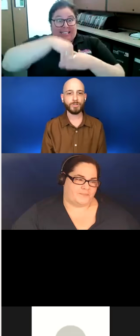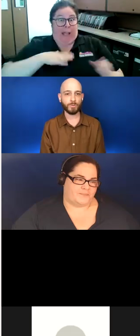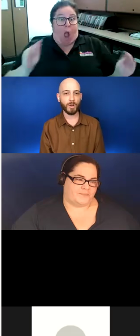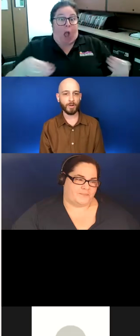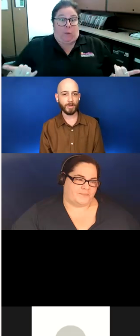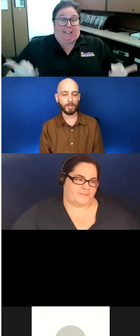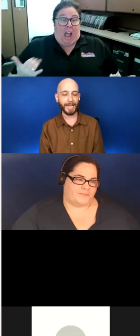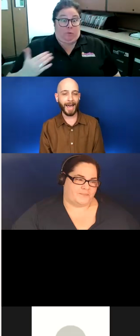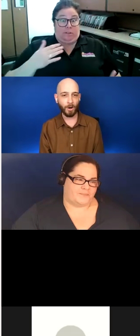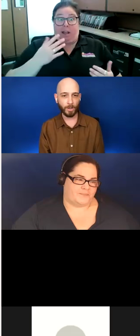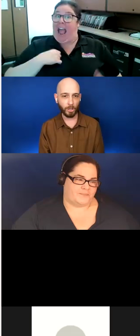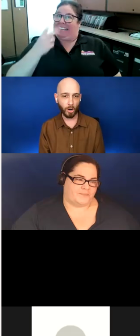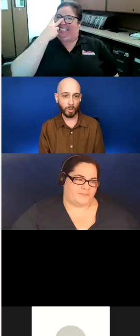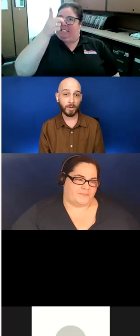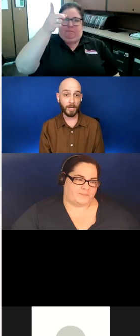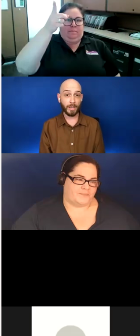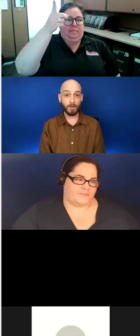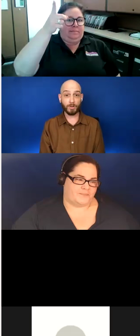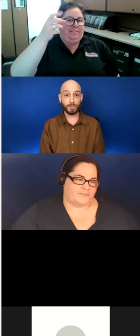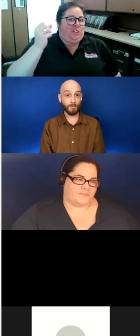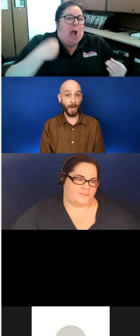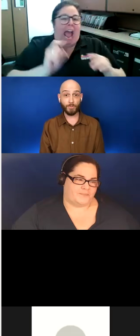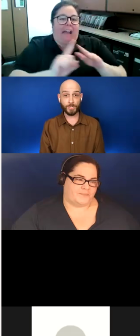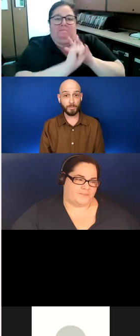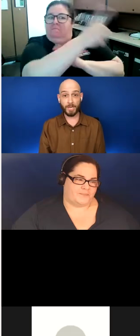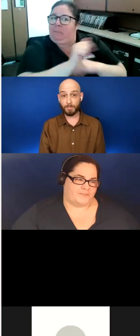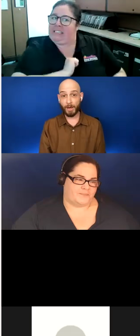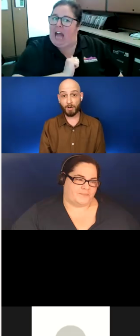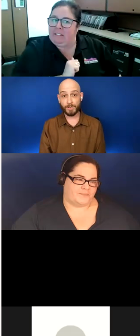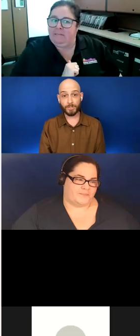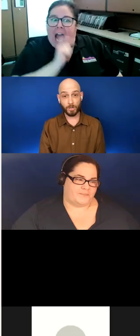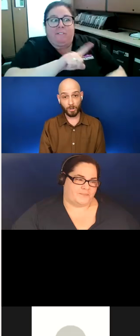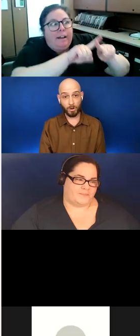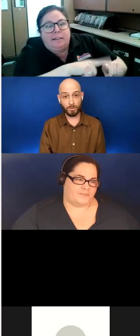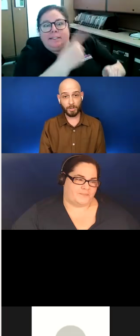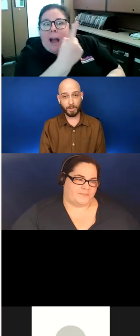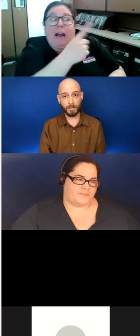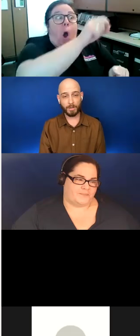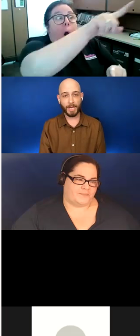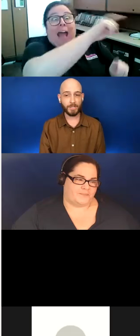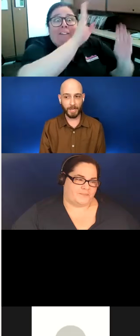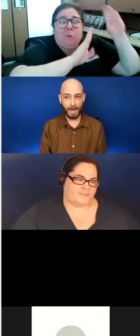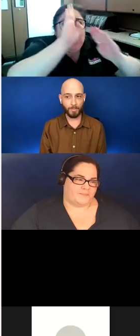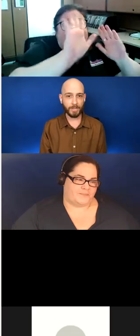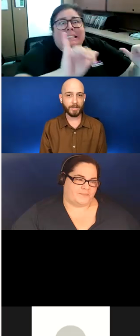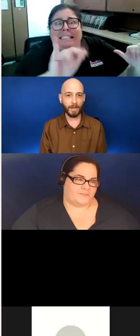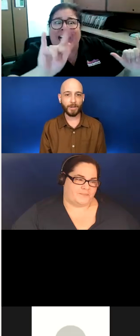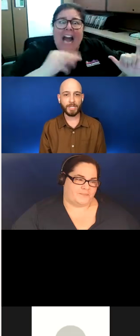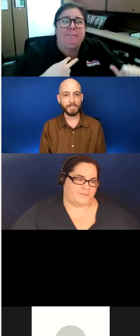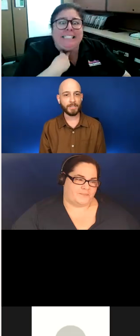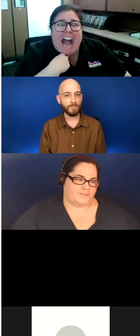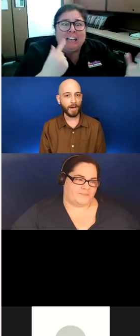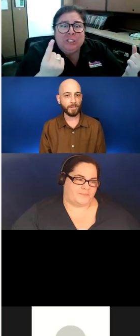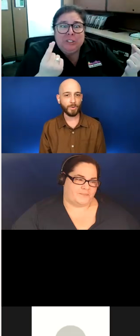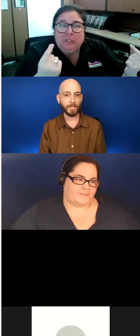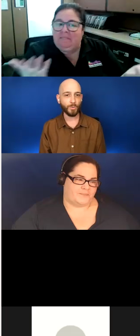it and also a loud alarm. So if I was to be in my office alone and something happened,